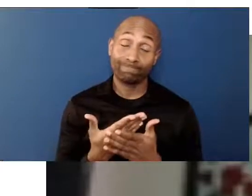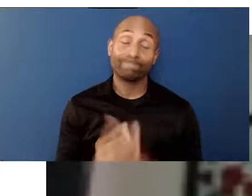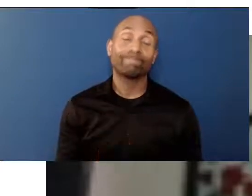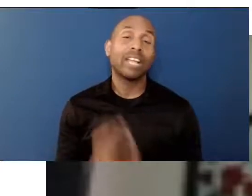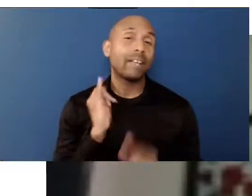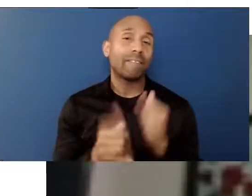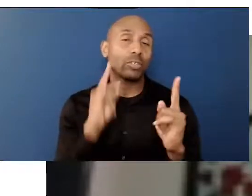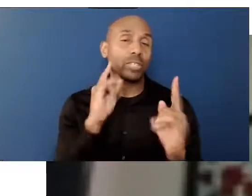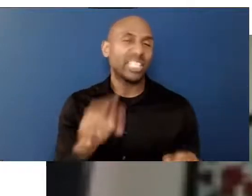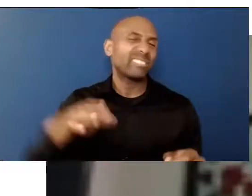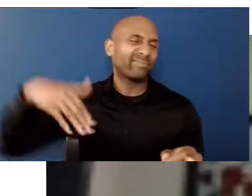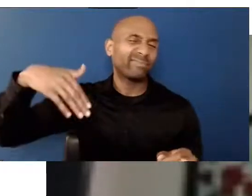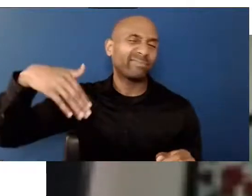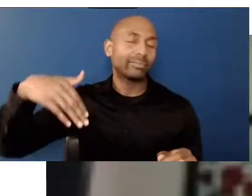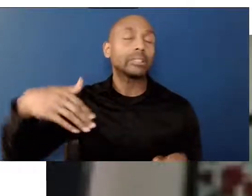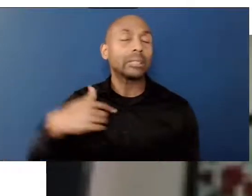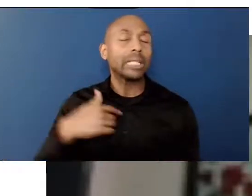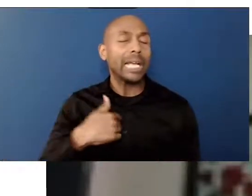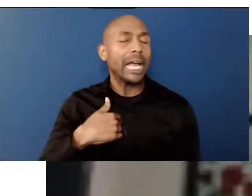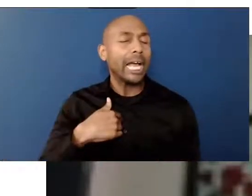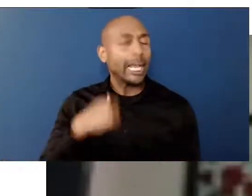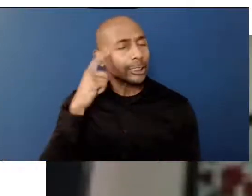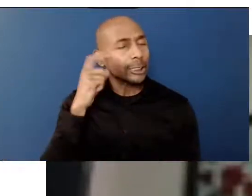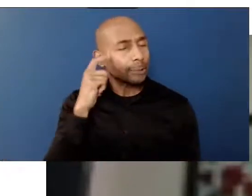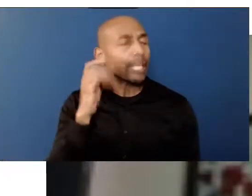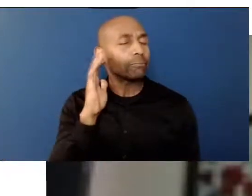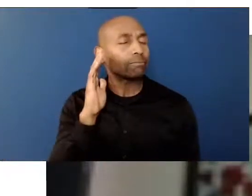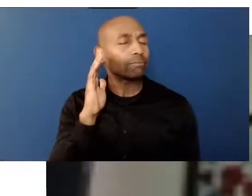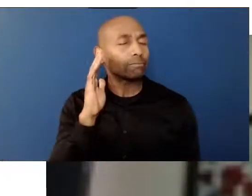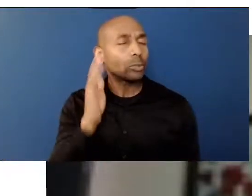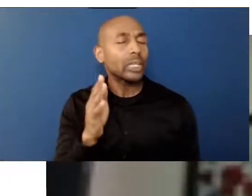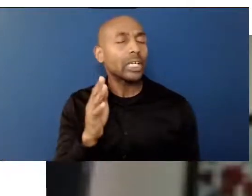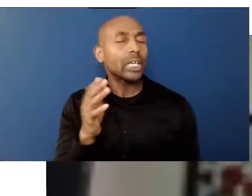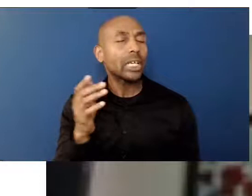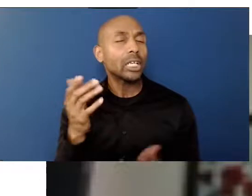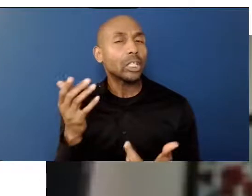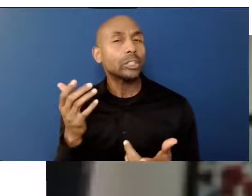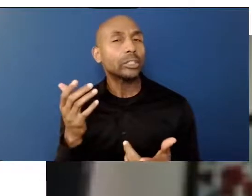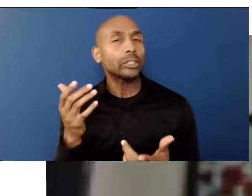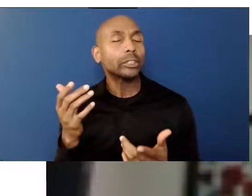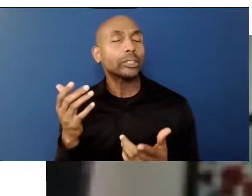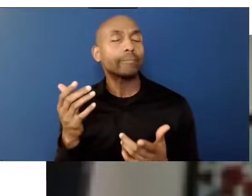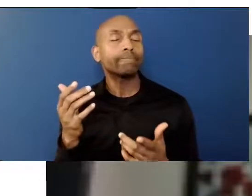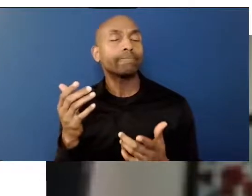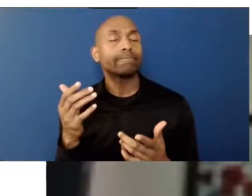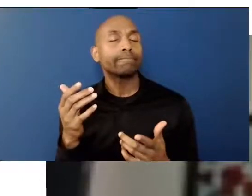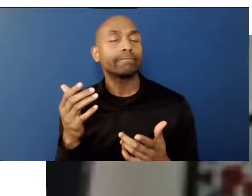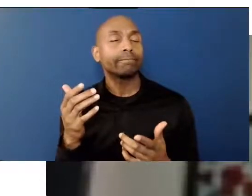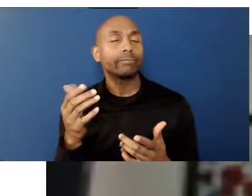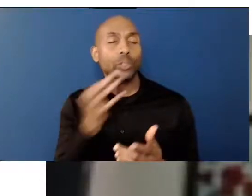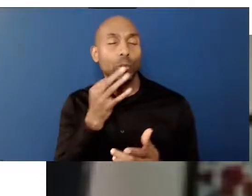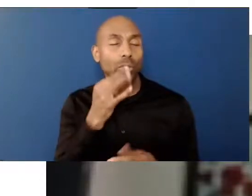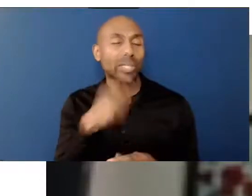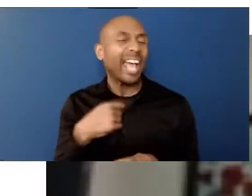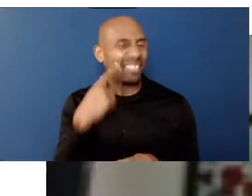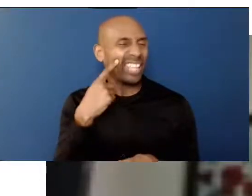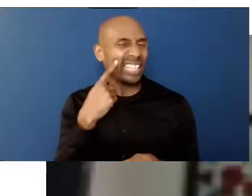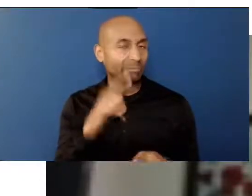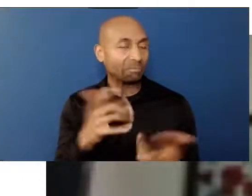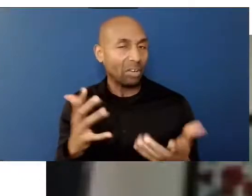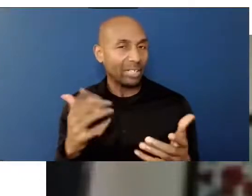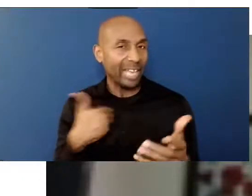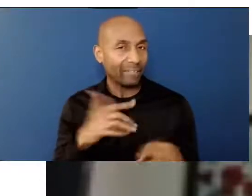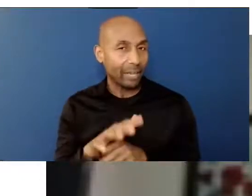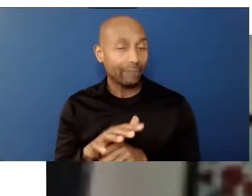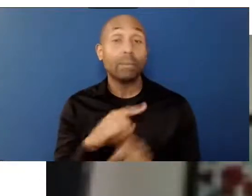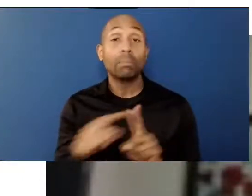but I suspect that they are kind of subscribed for the year. But you can definitely contact CCH with your ideas, and they